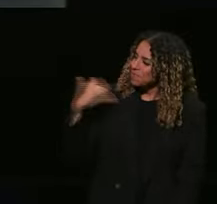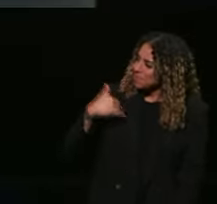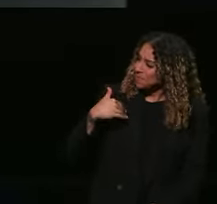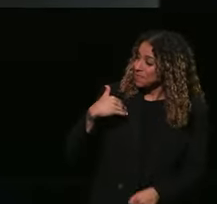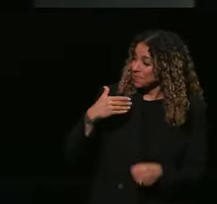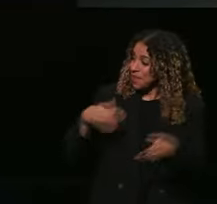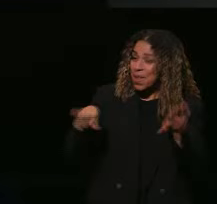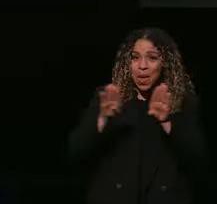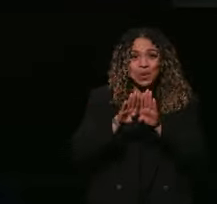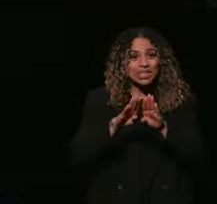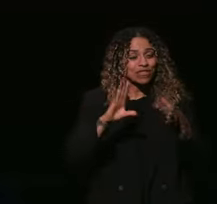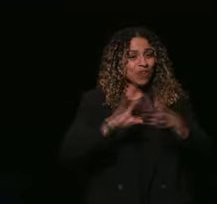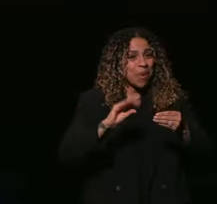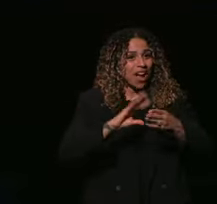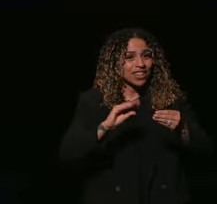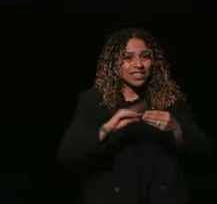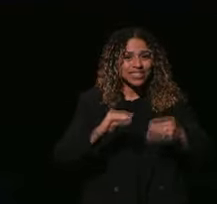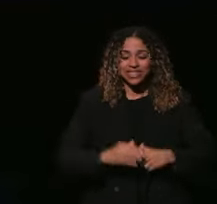Thank you.